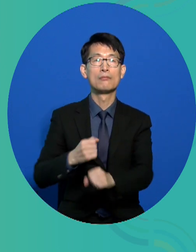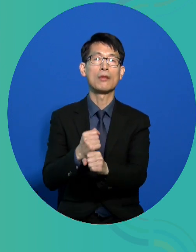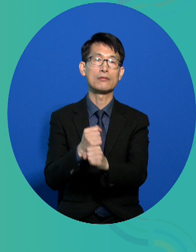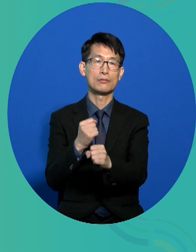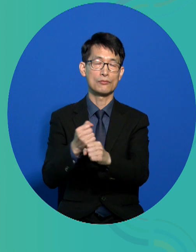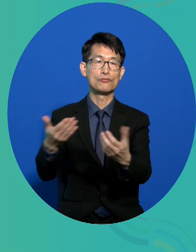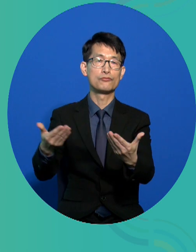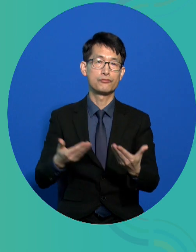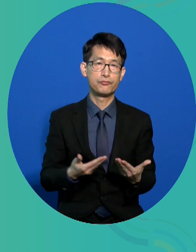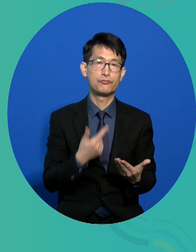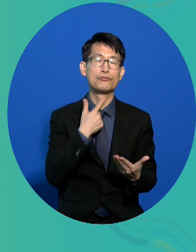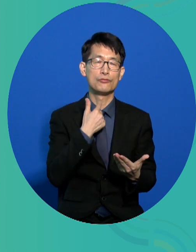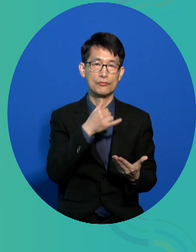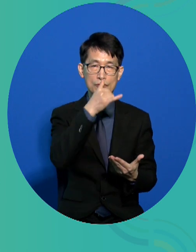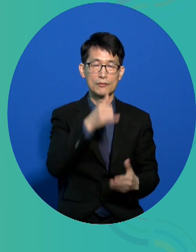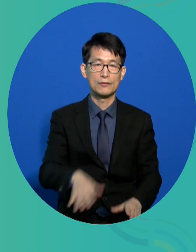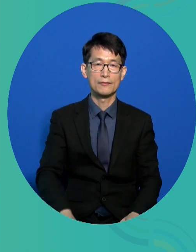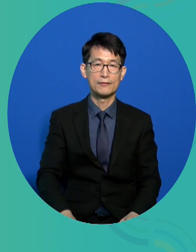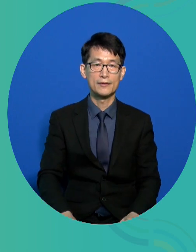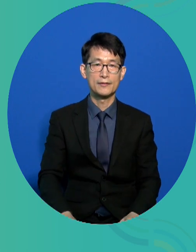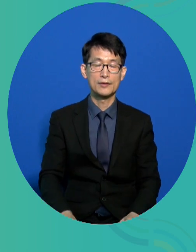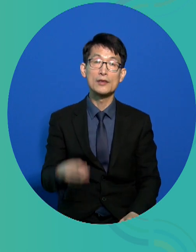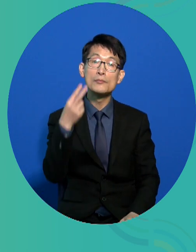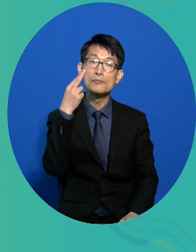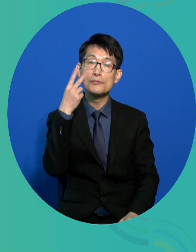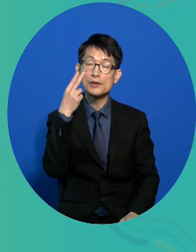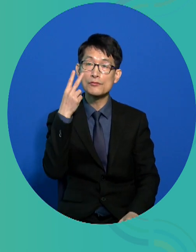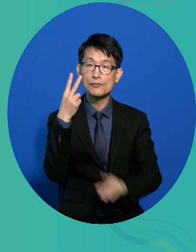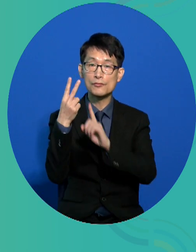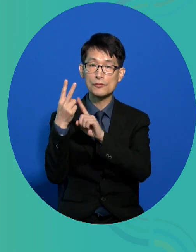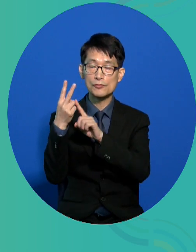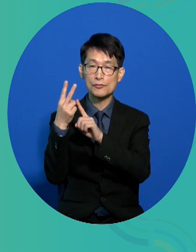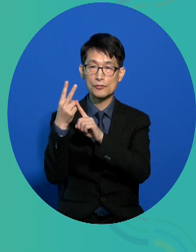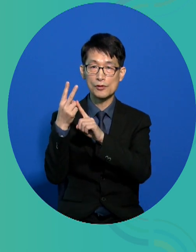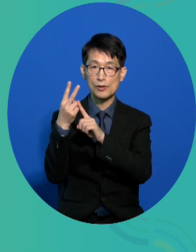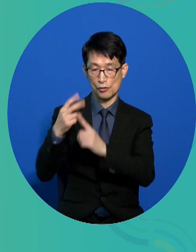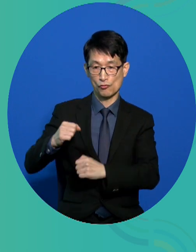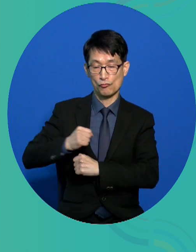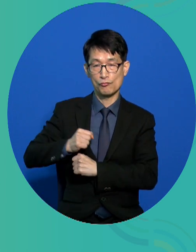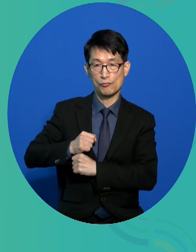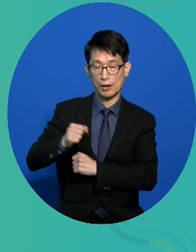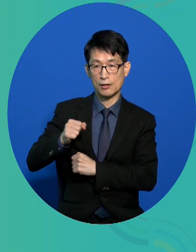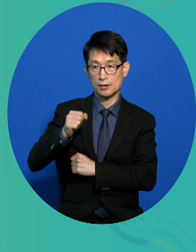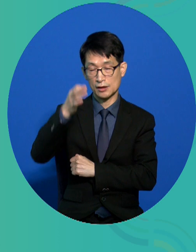The microprocessor C Lab, a company in